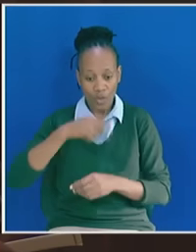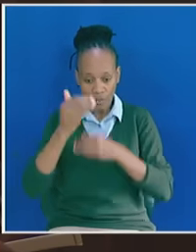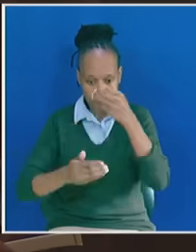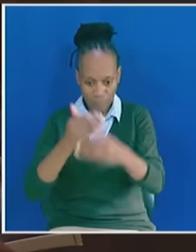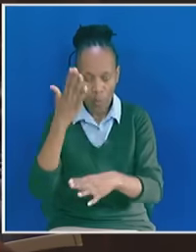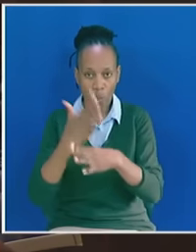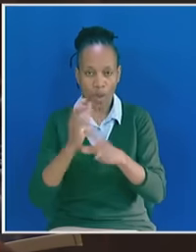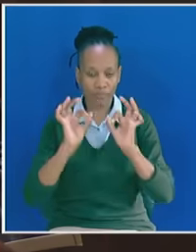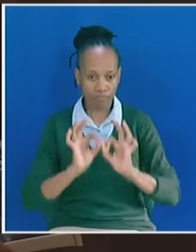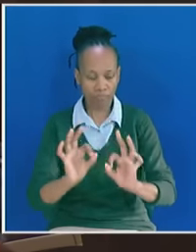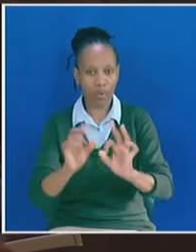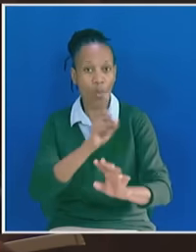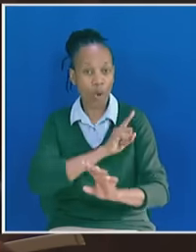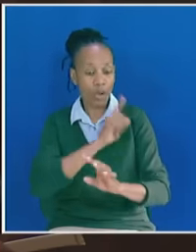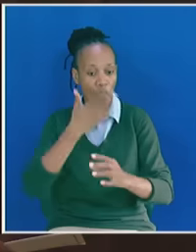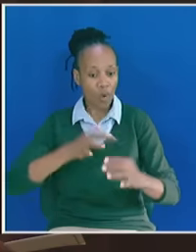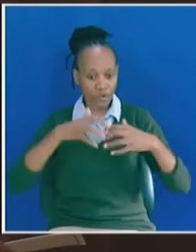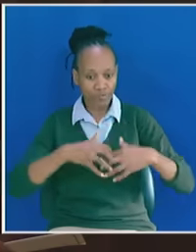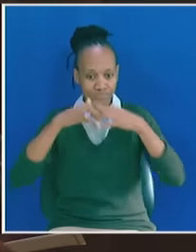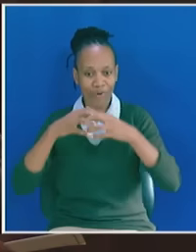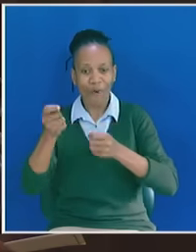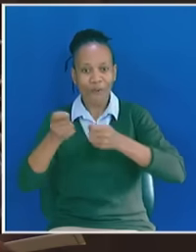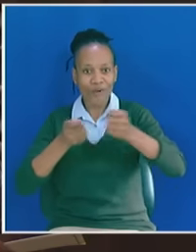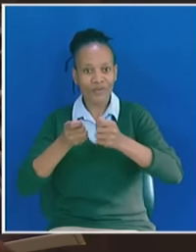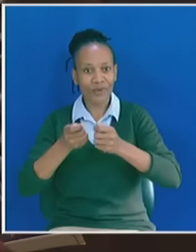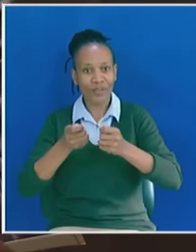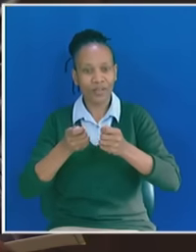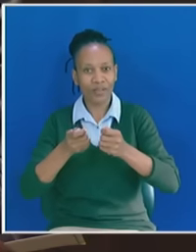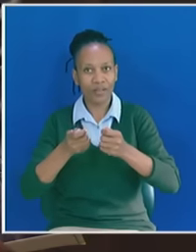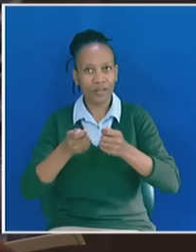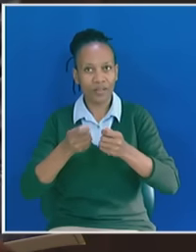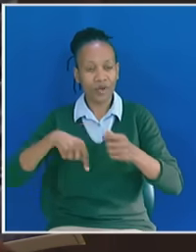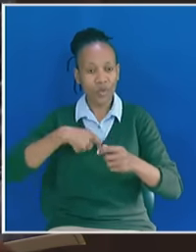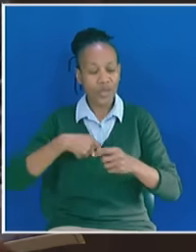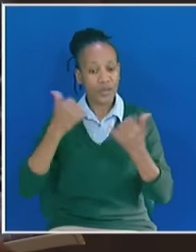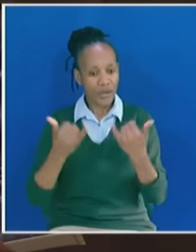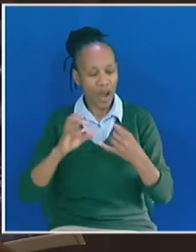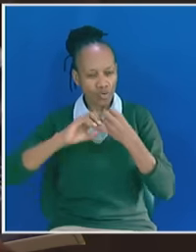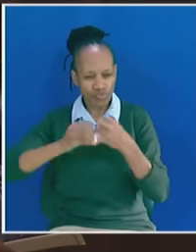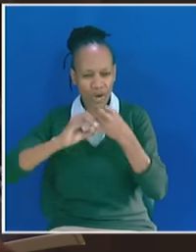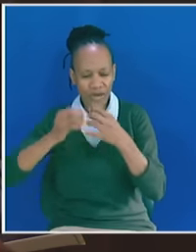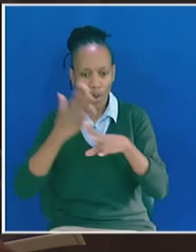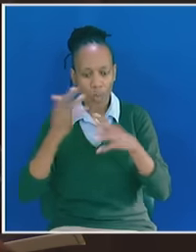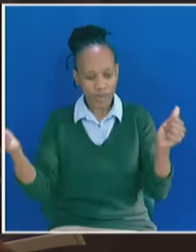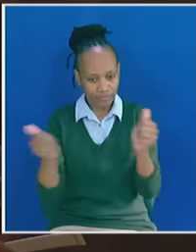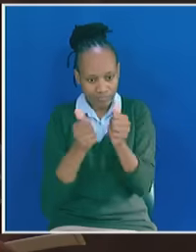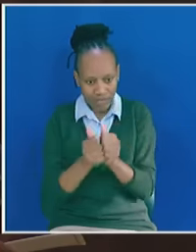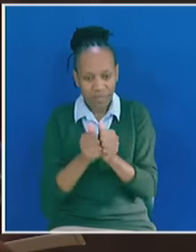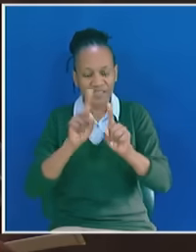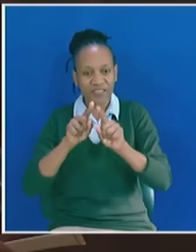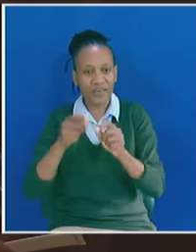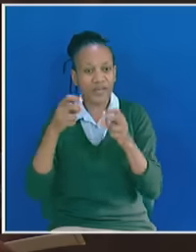to the establishment of the border management agencies. We have recorded strides working together as the security